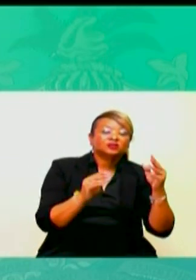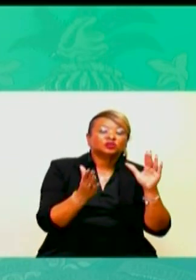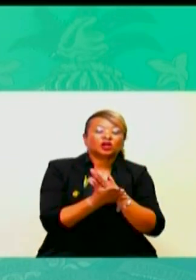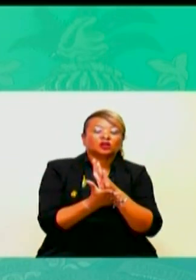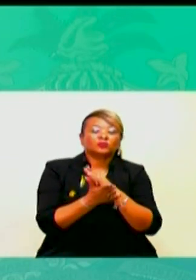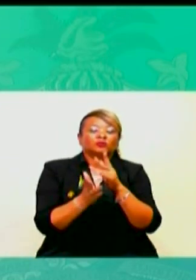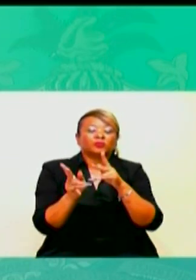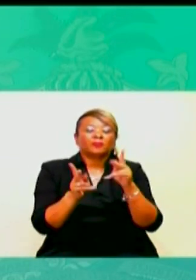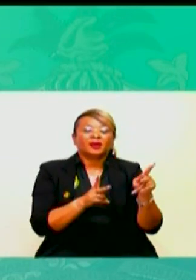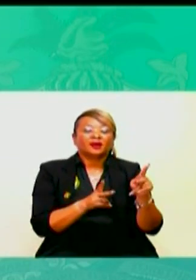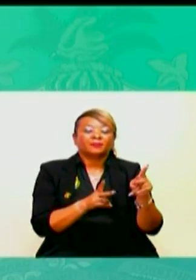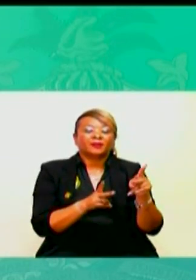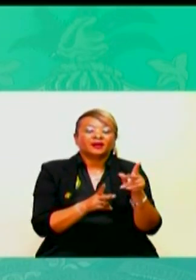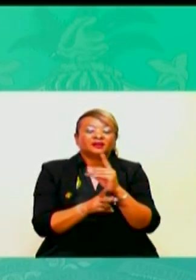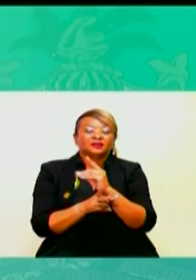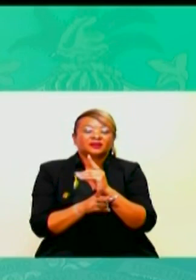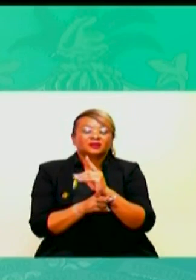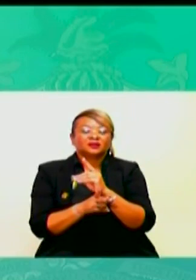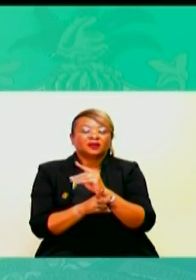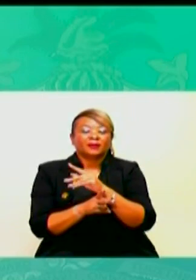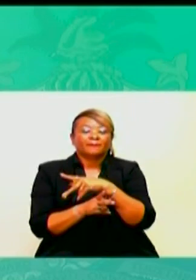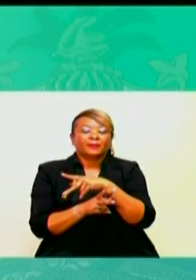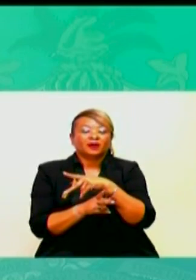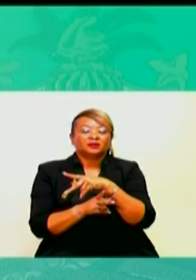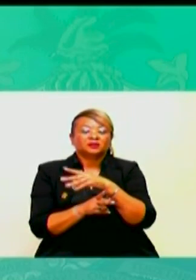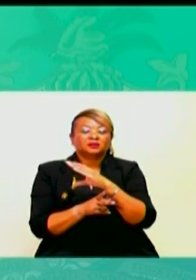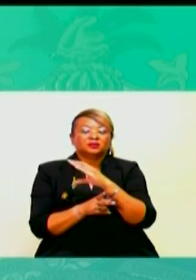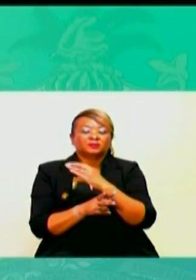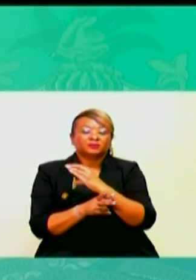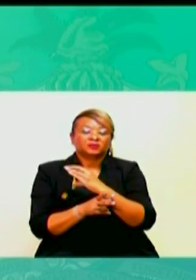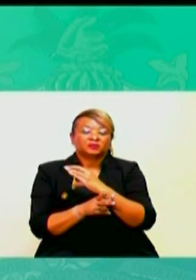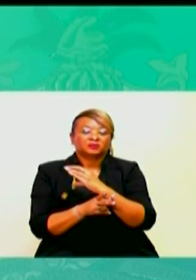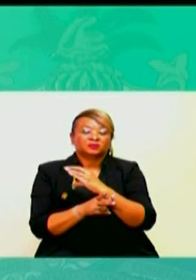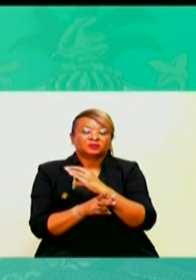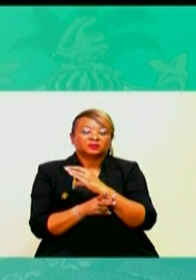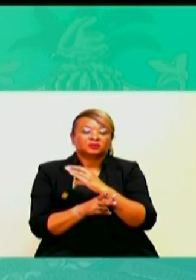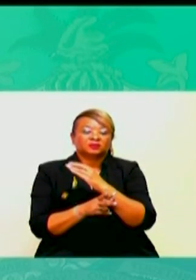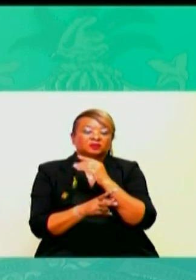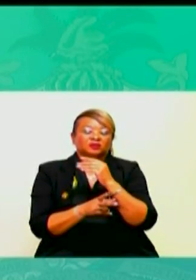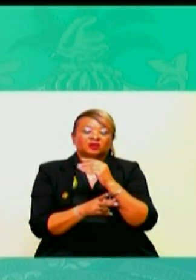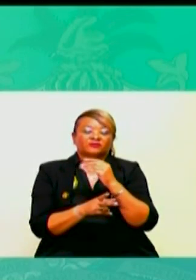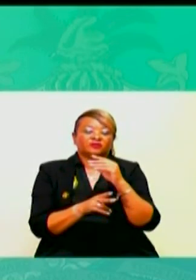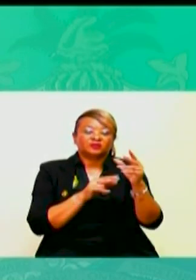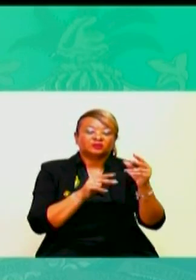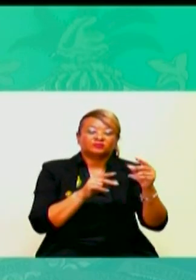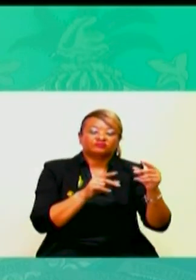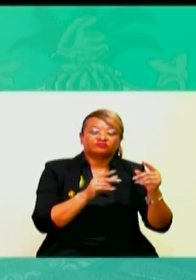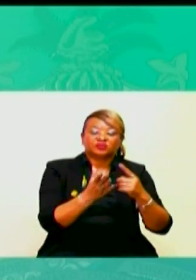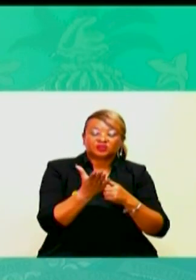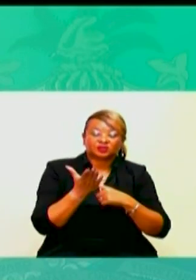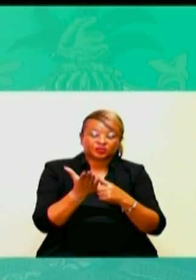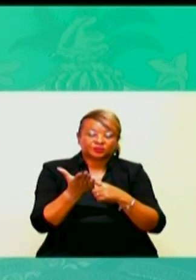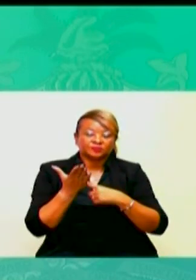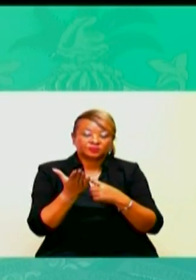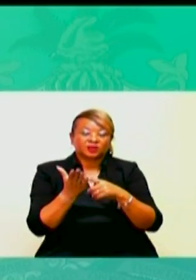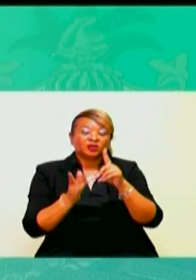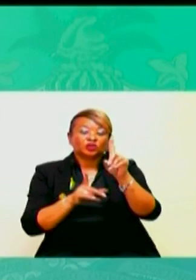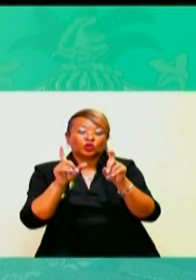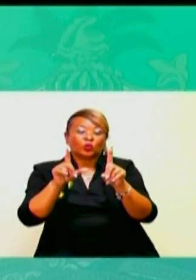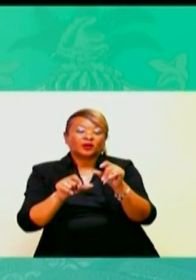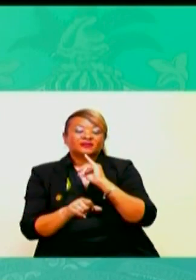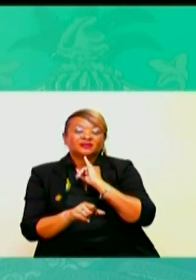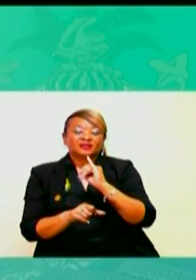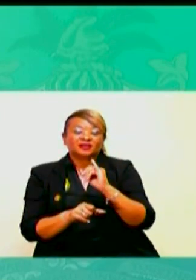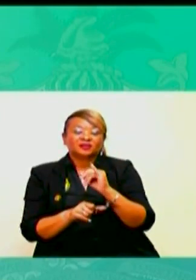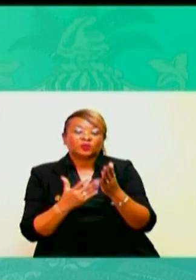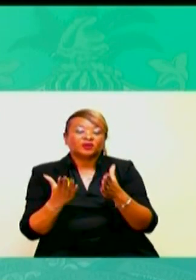prepared by Delaney Partners Chambers. Yeah. So that ain't open for debate or discussion. Mm-hmm. The question is whether